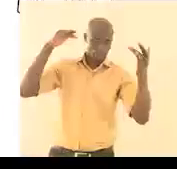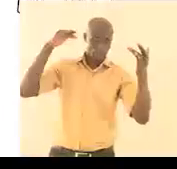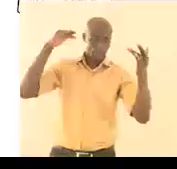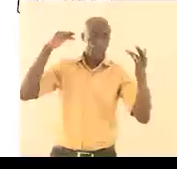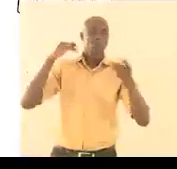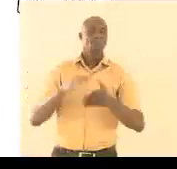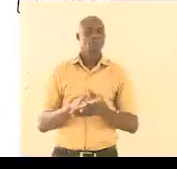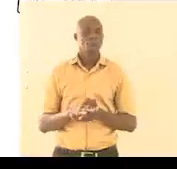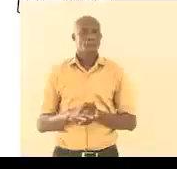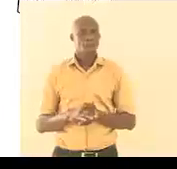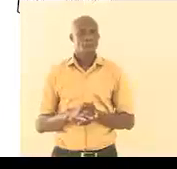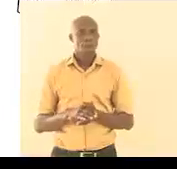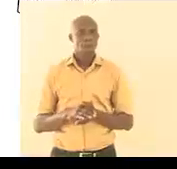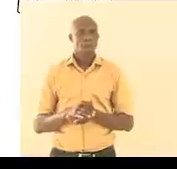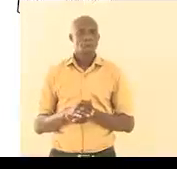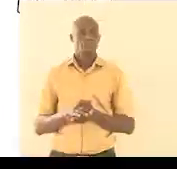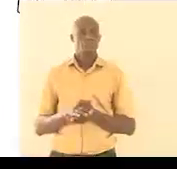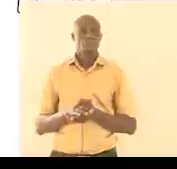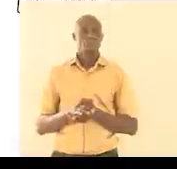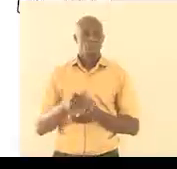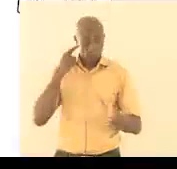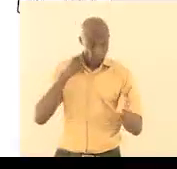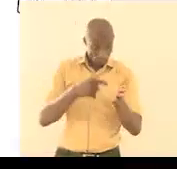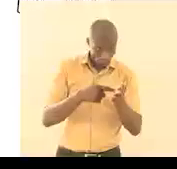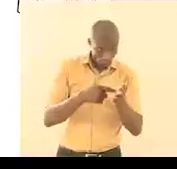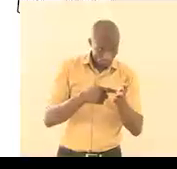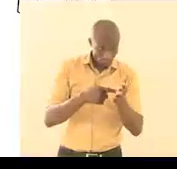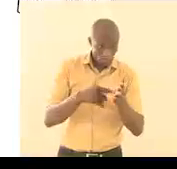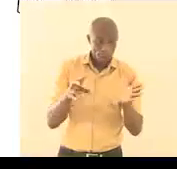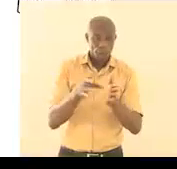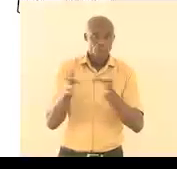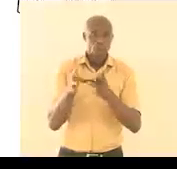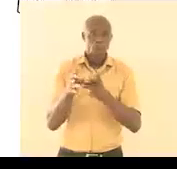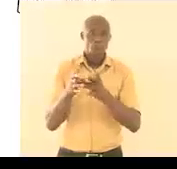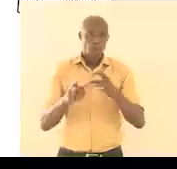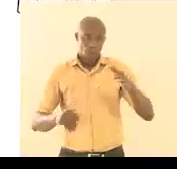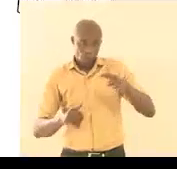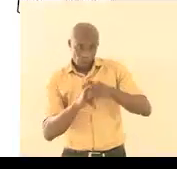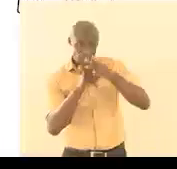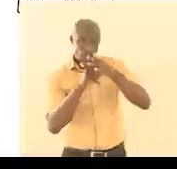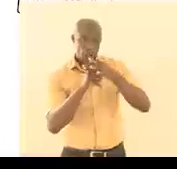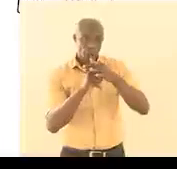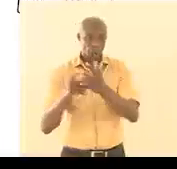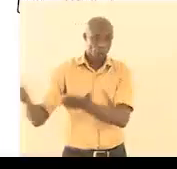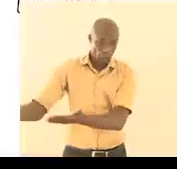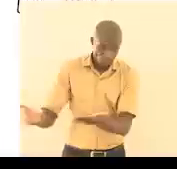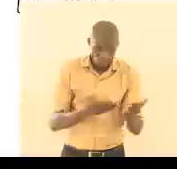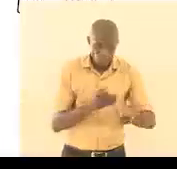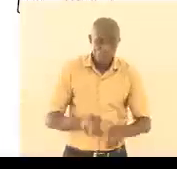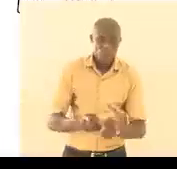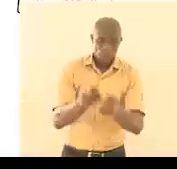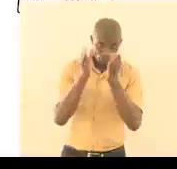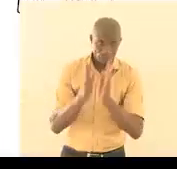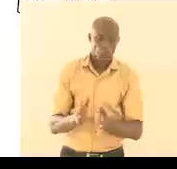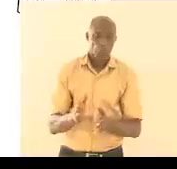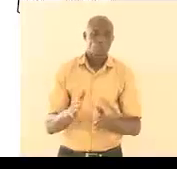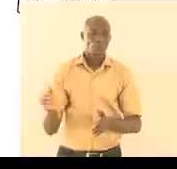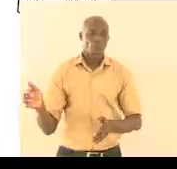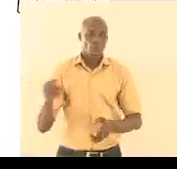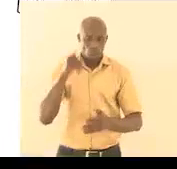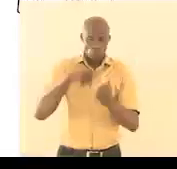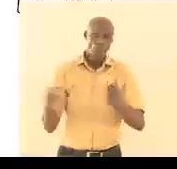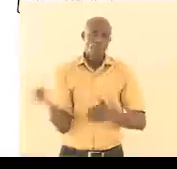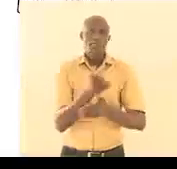verge of despair, take note. Jesus' appearance brought the disciples what